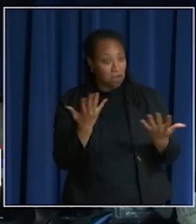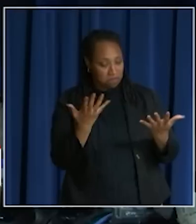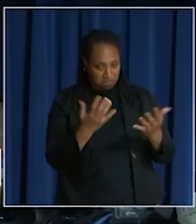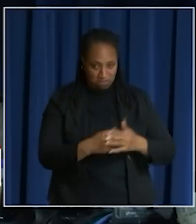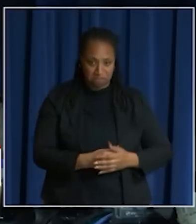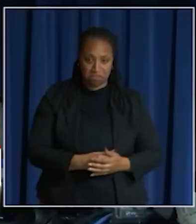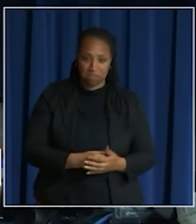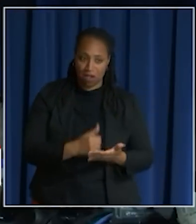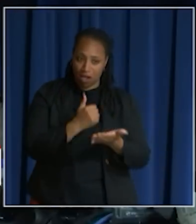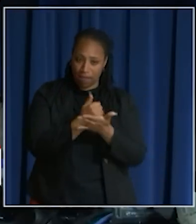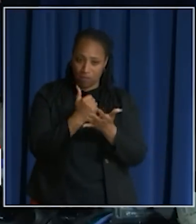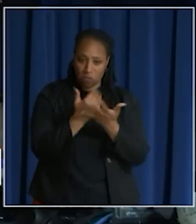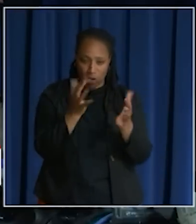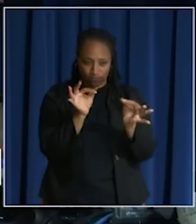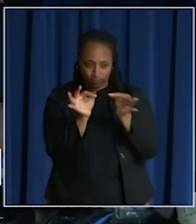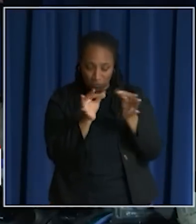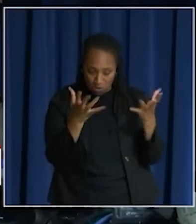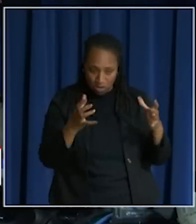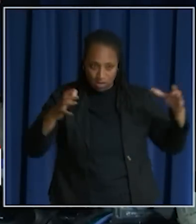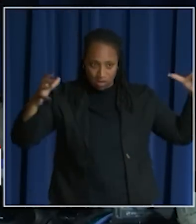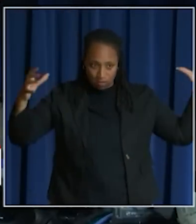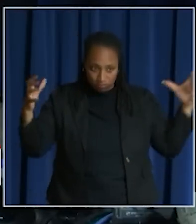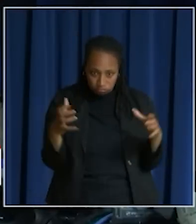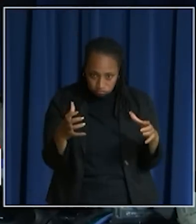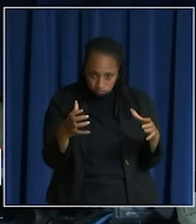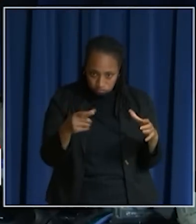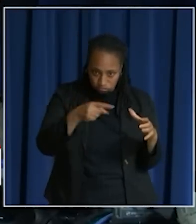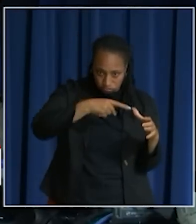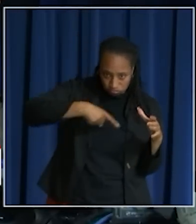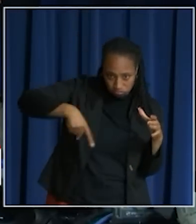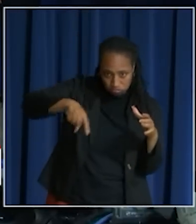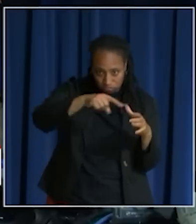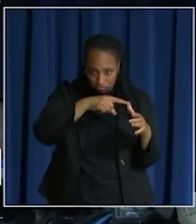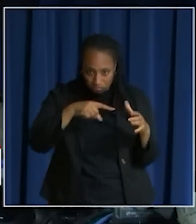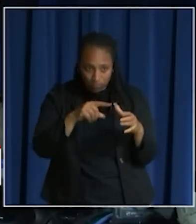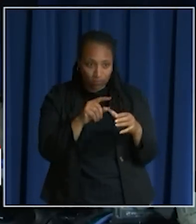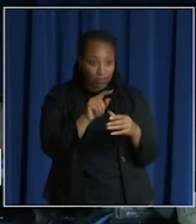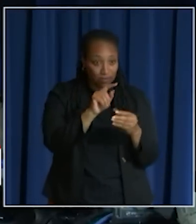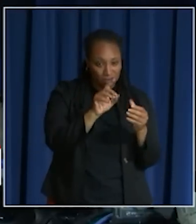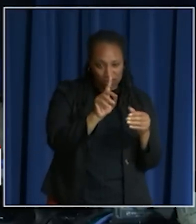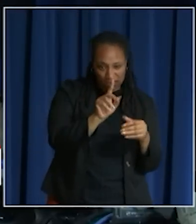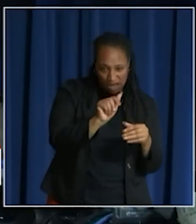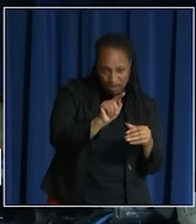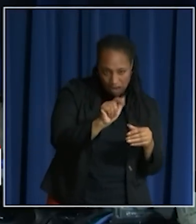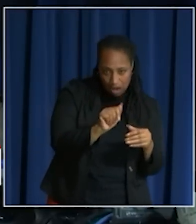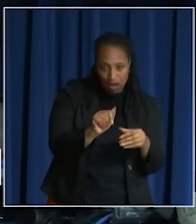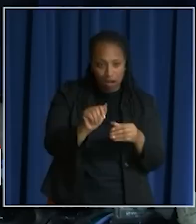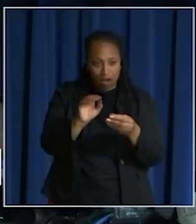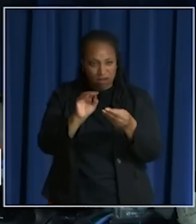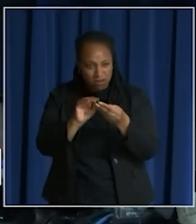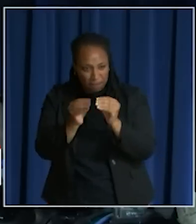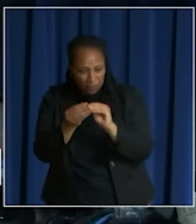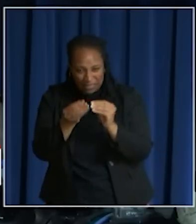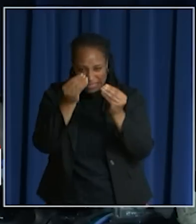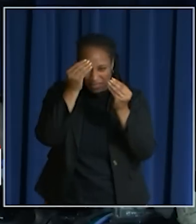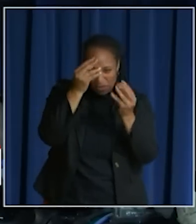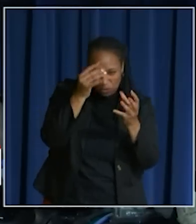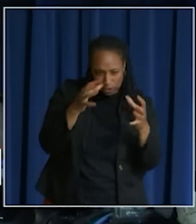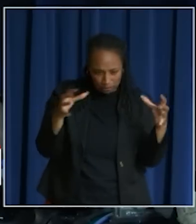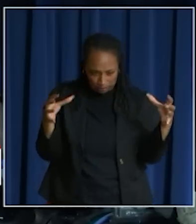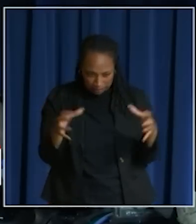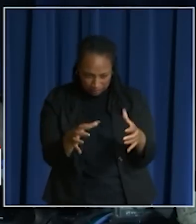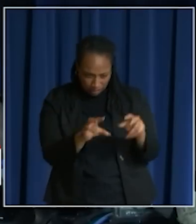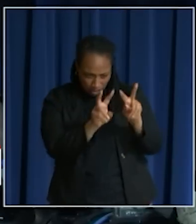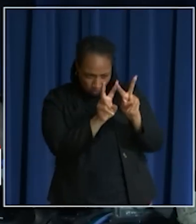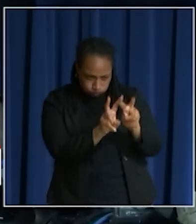intelligence when it comes to crime across our city, violent crimes as well as property crimes. And so there are other things that the federal government is also very